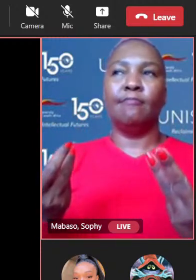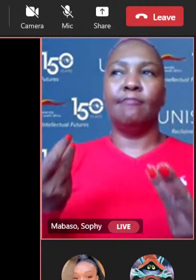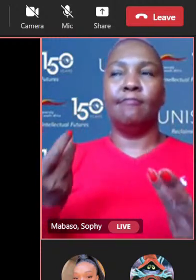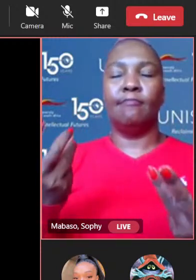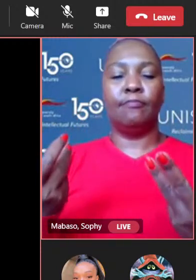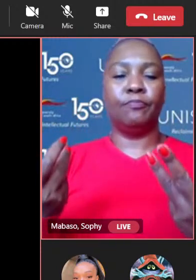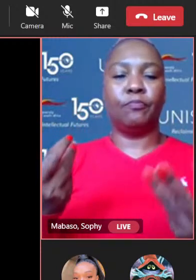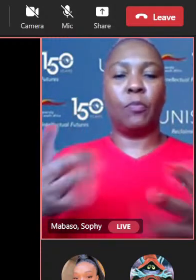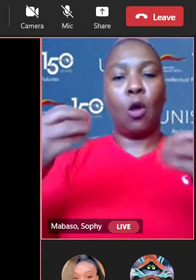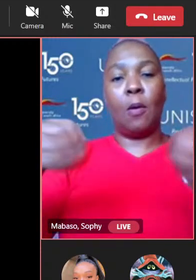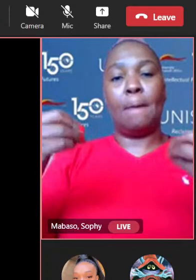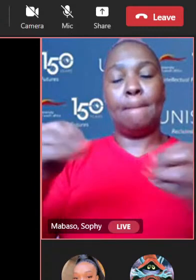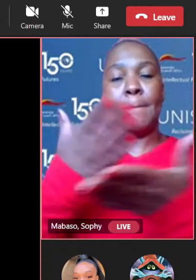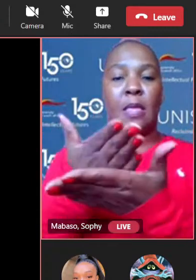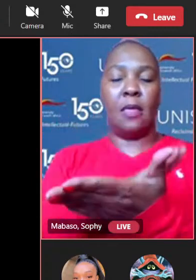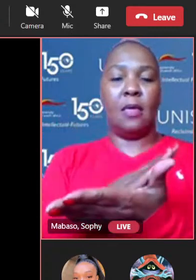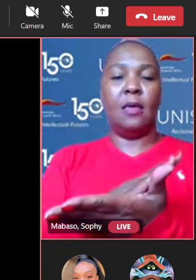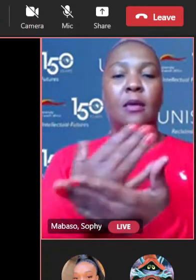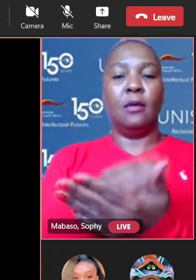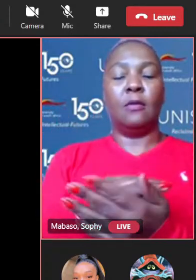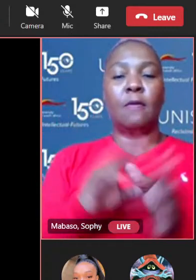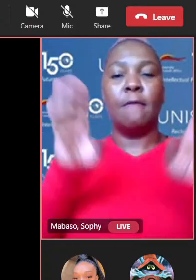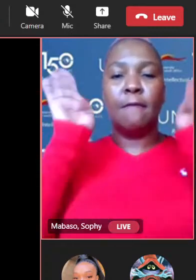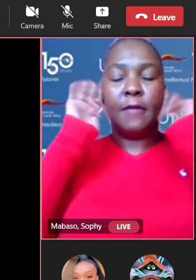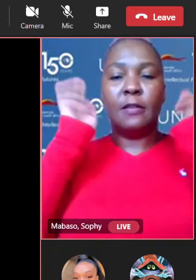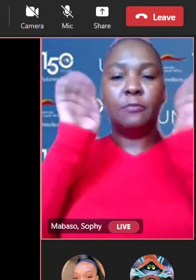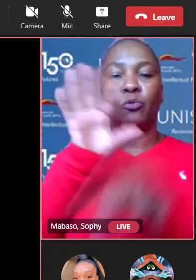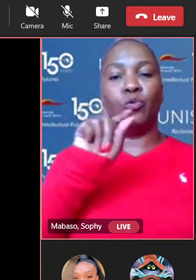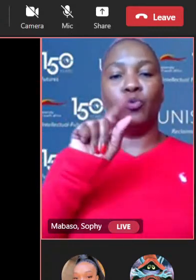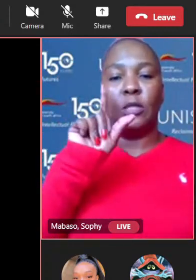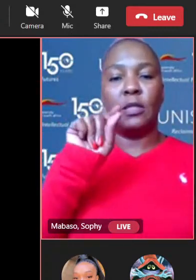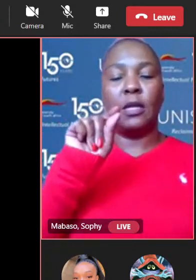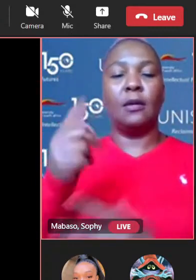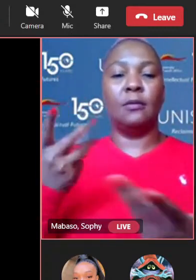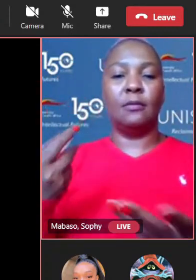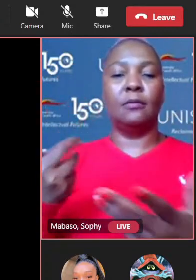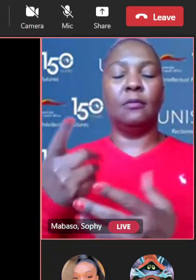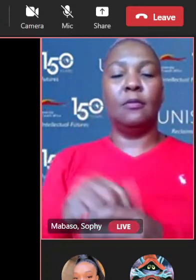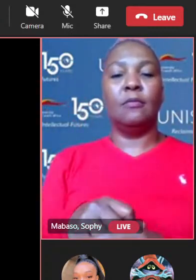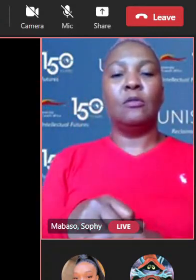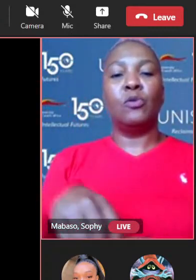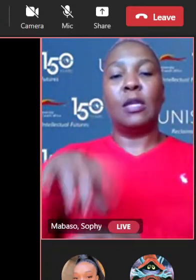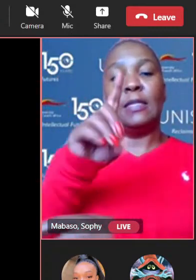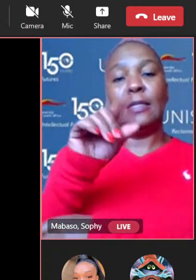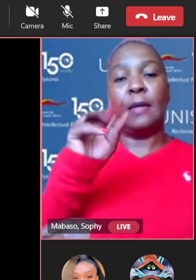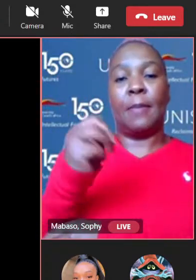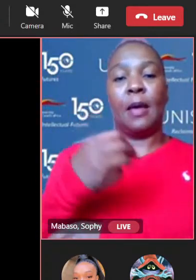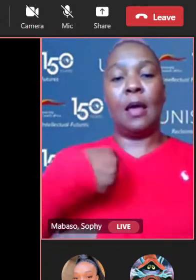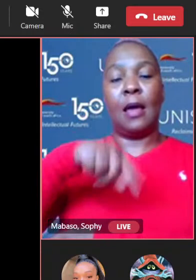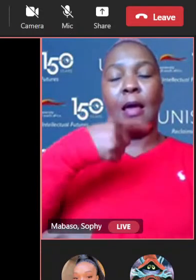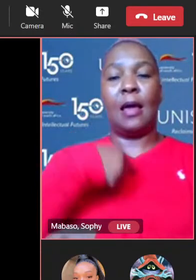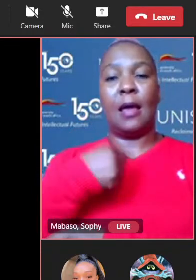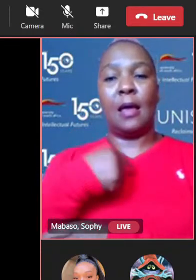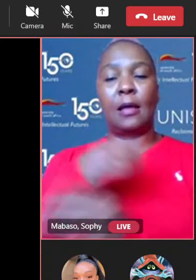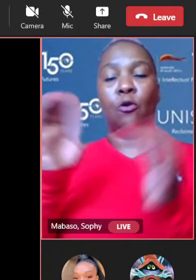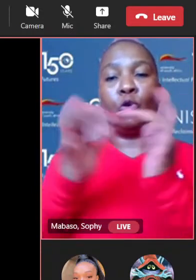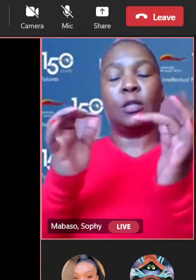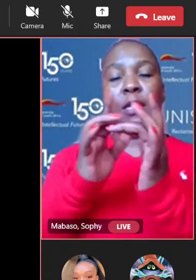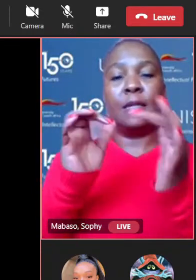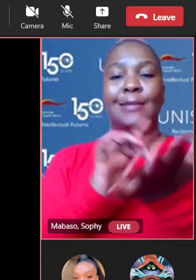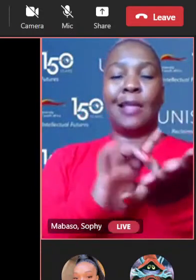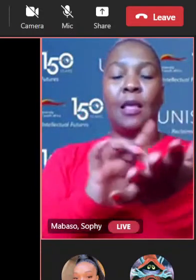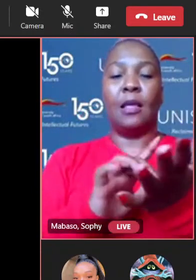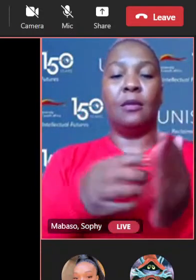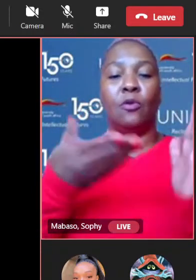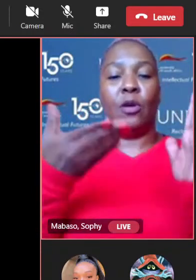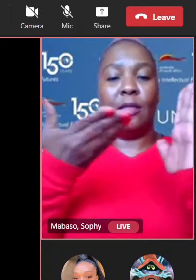corporate page on Facebook and Twitter. You can DM us. You come through to the contact center on those